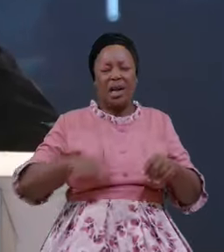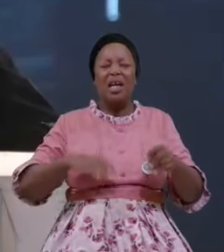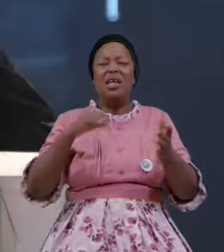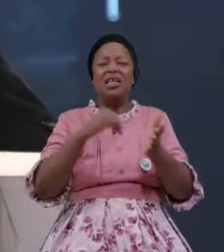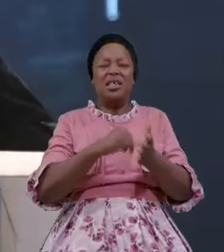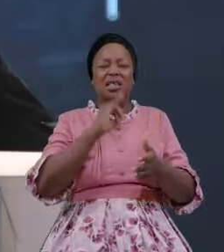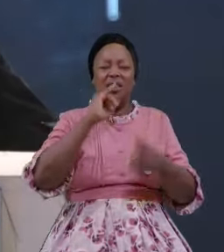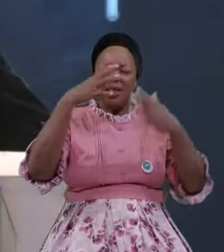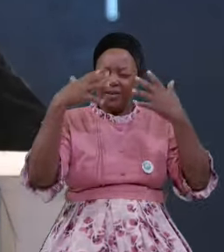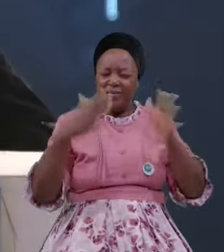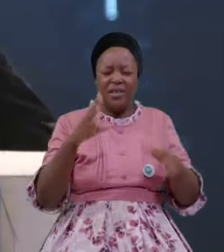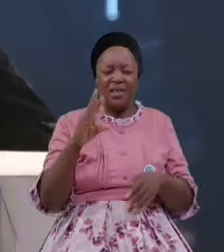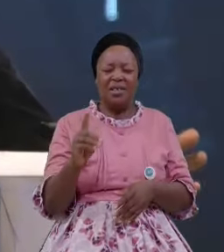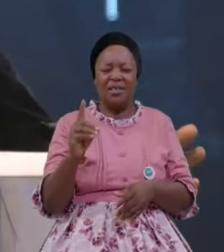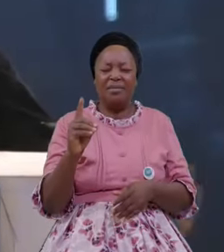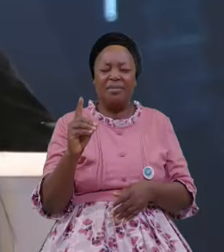finished.